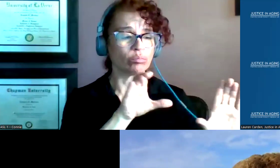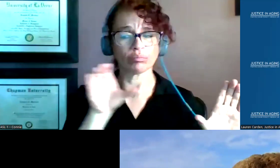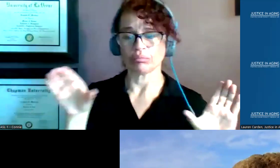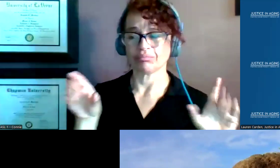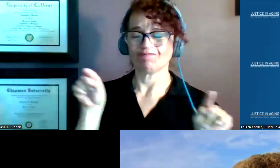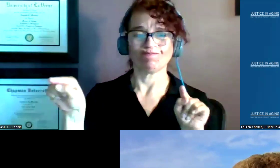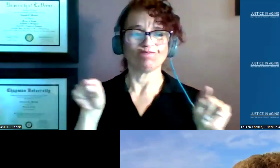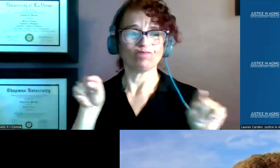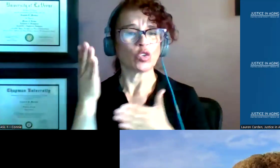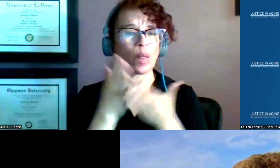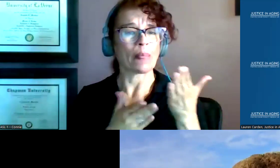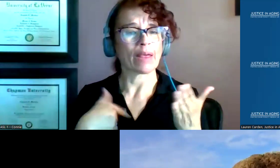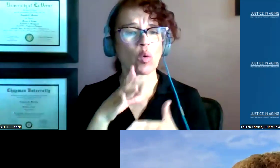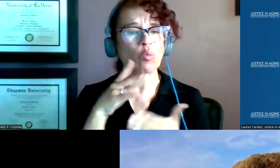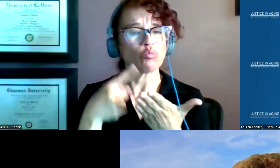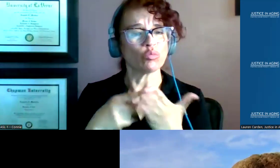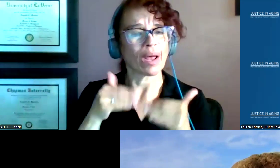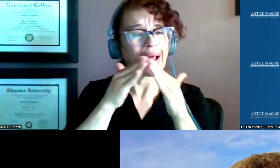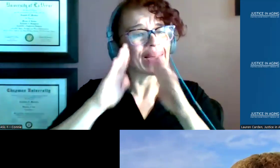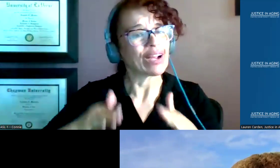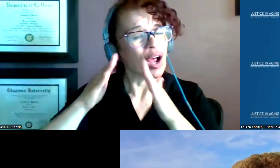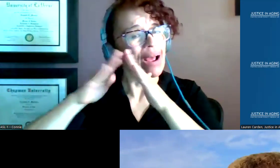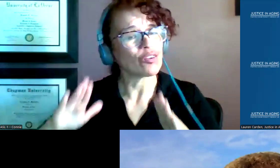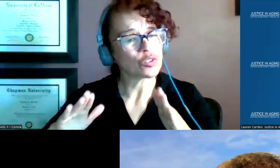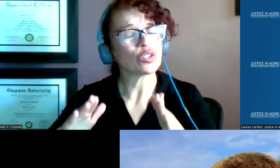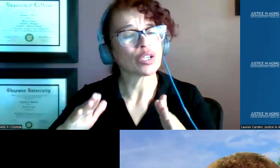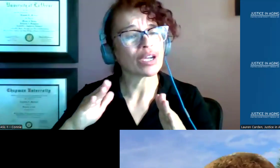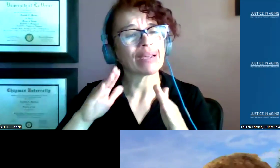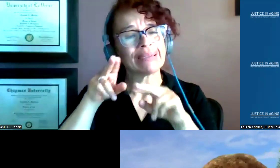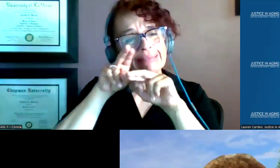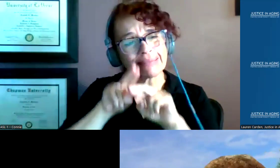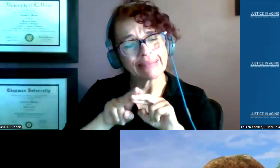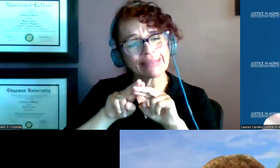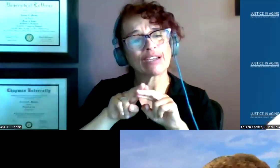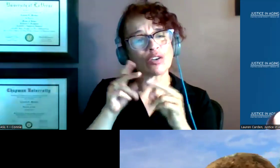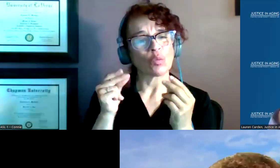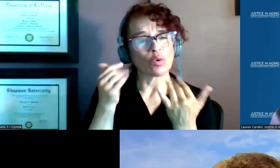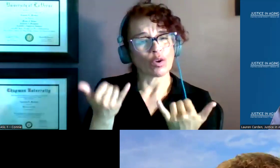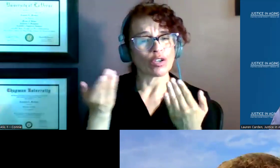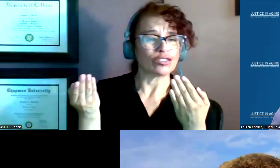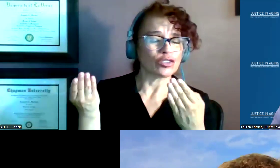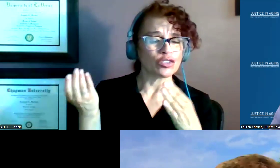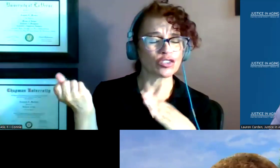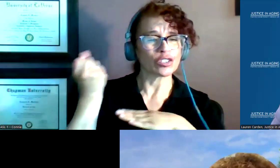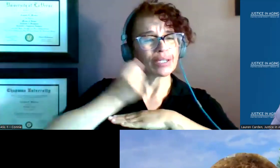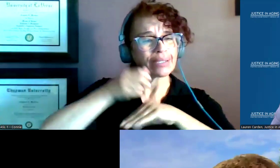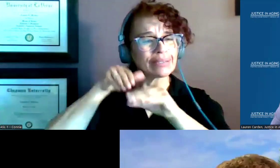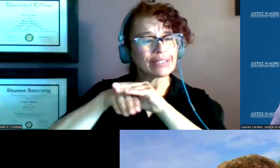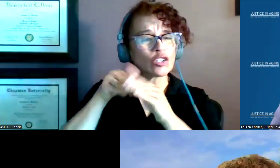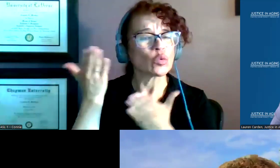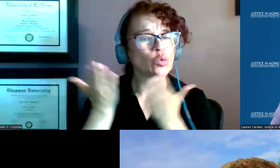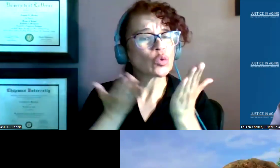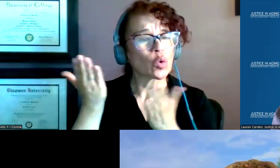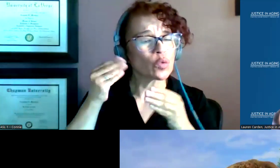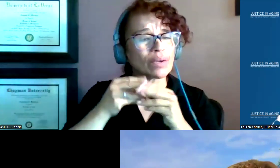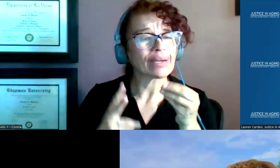guess in summary, when we're talking about housing, and we're sitting here at the apex right now of shutting down access to services